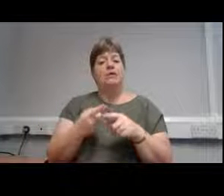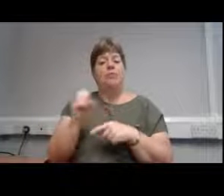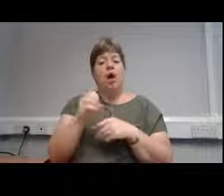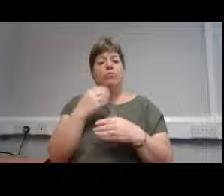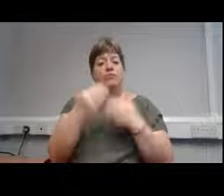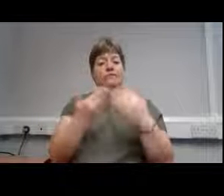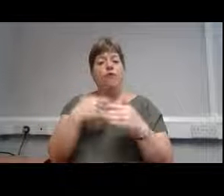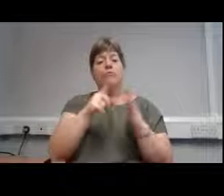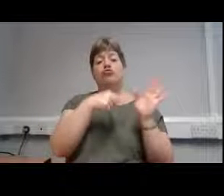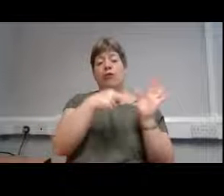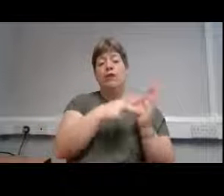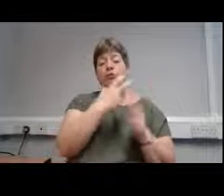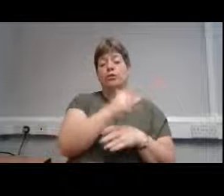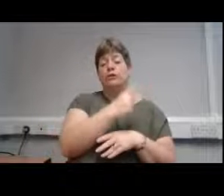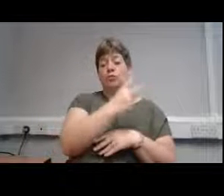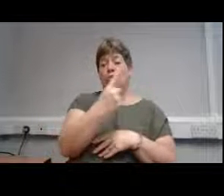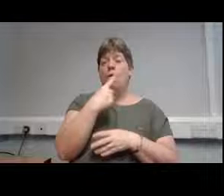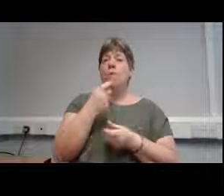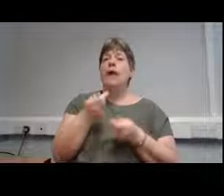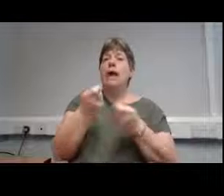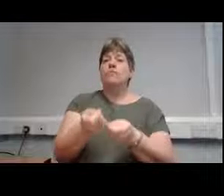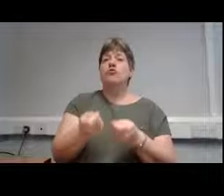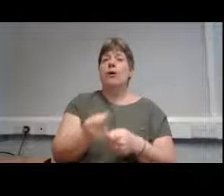January 21, we prescribed